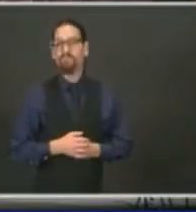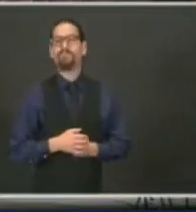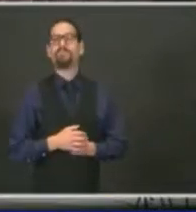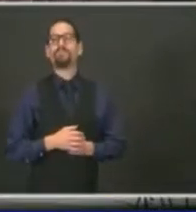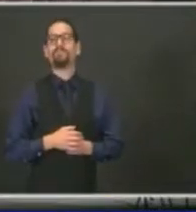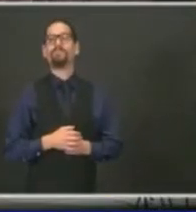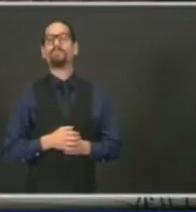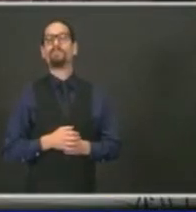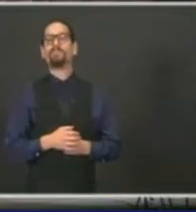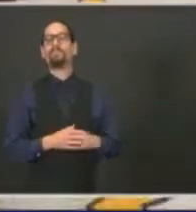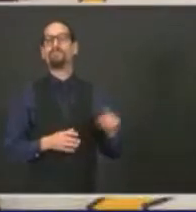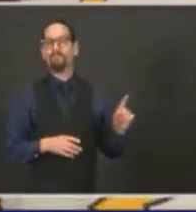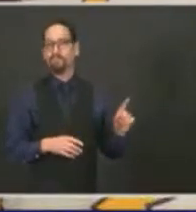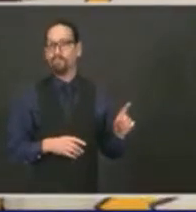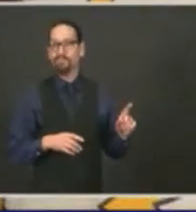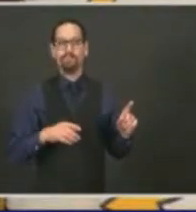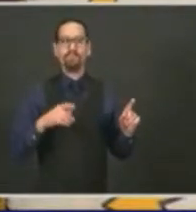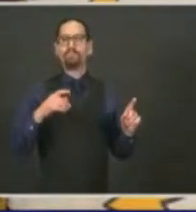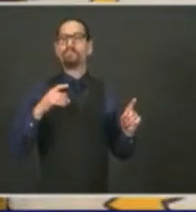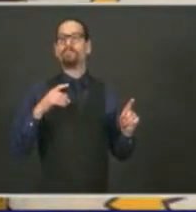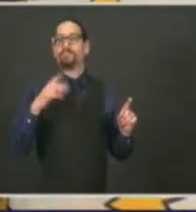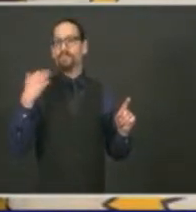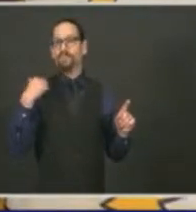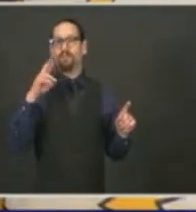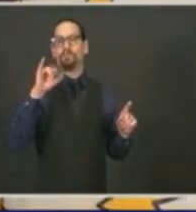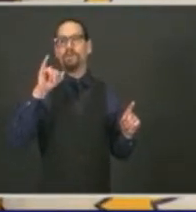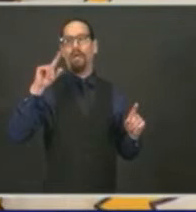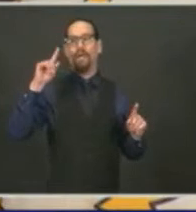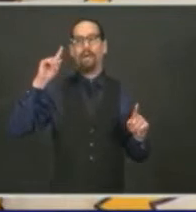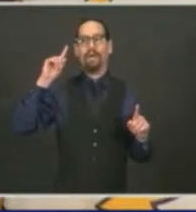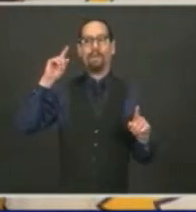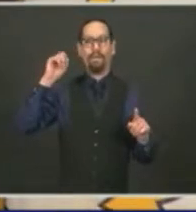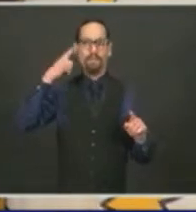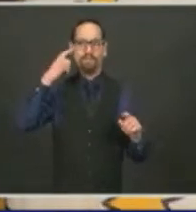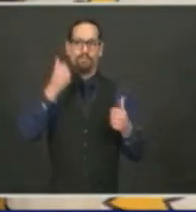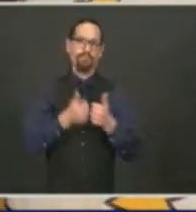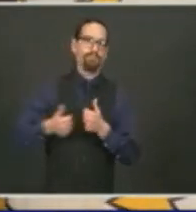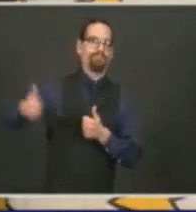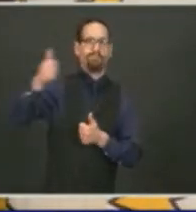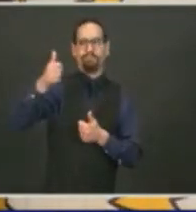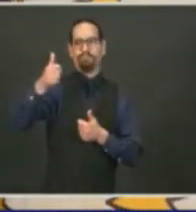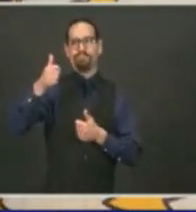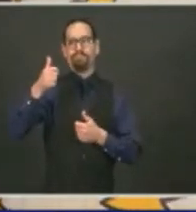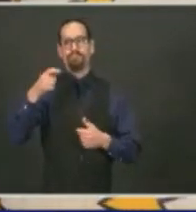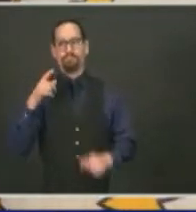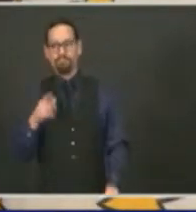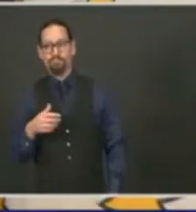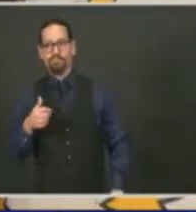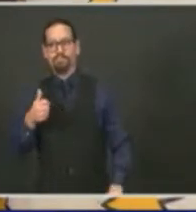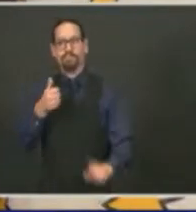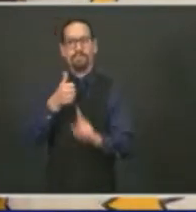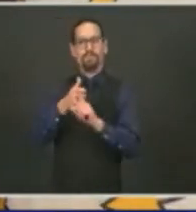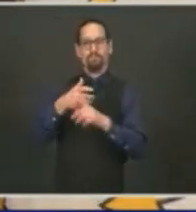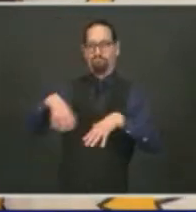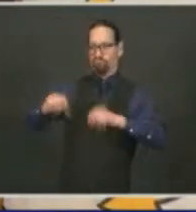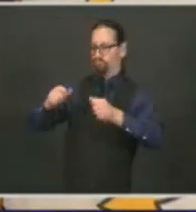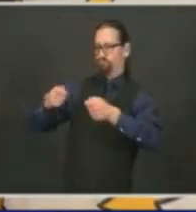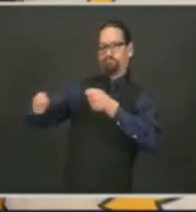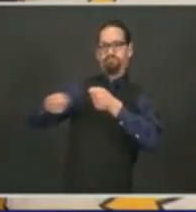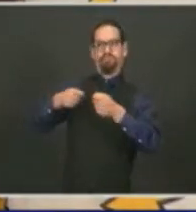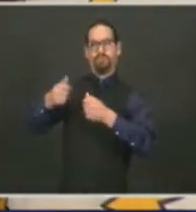the executive branch of Rhode Island government has largely taken near control of virtually every aspect of our reaction to this